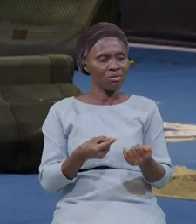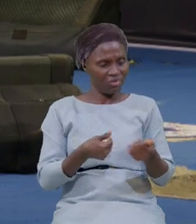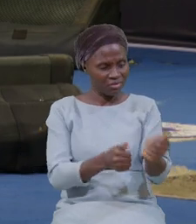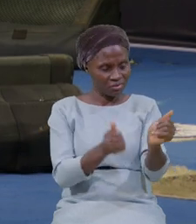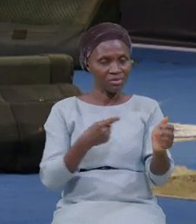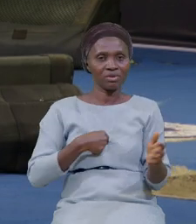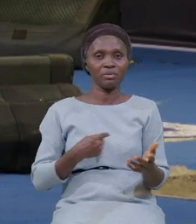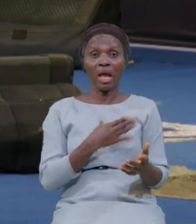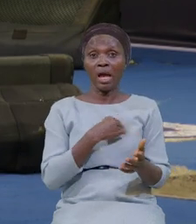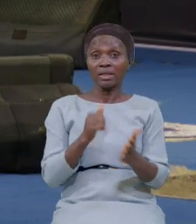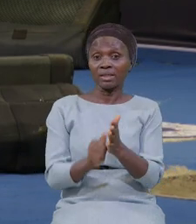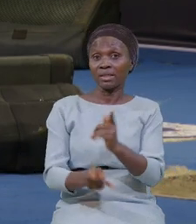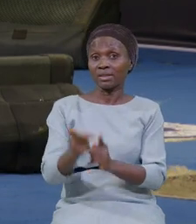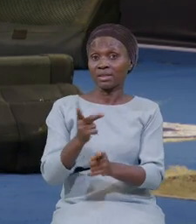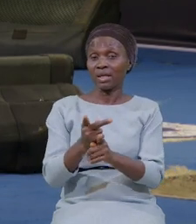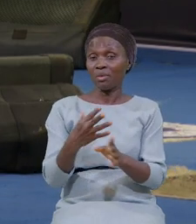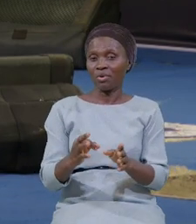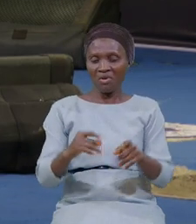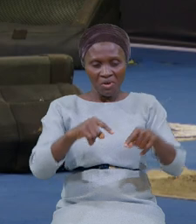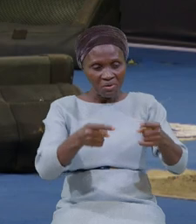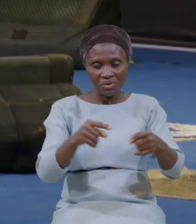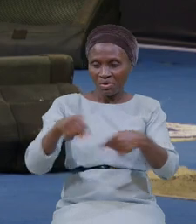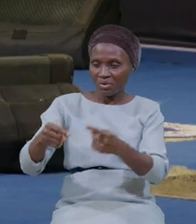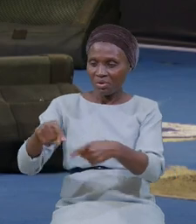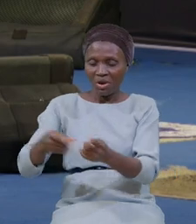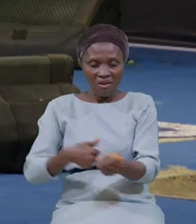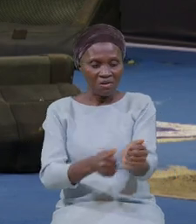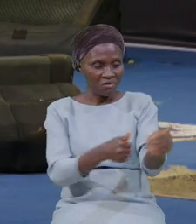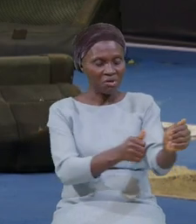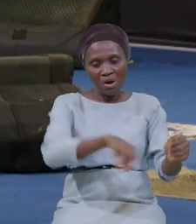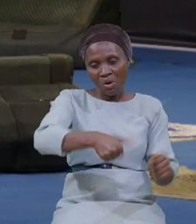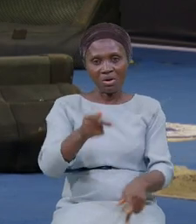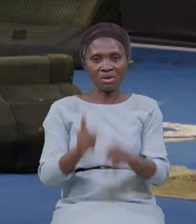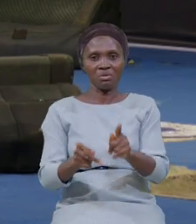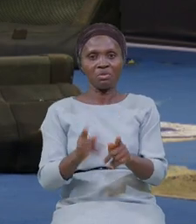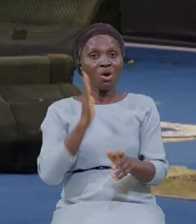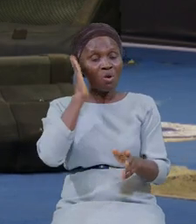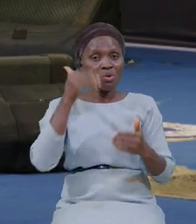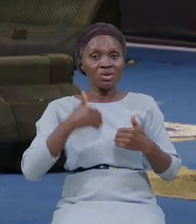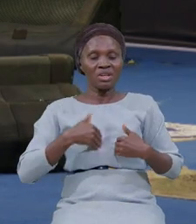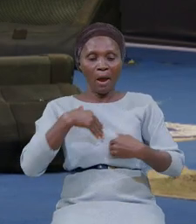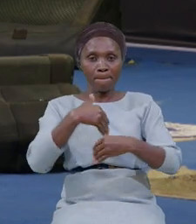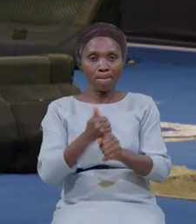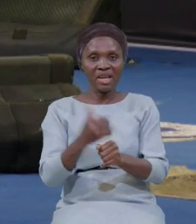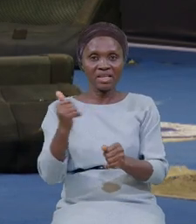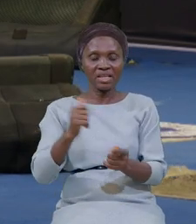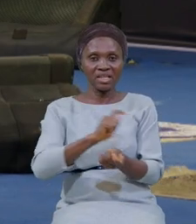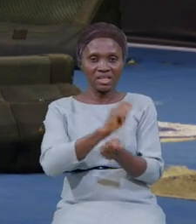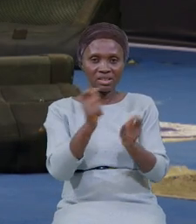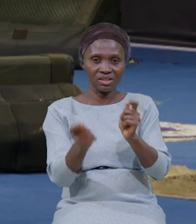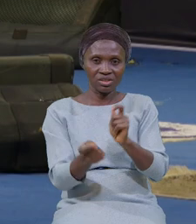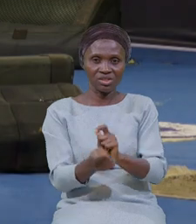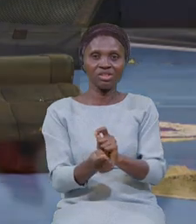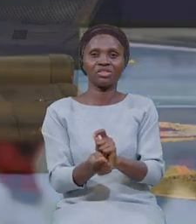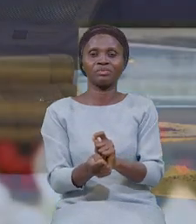kind of going with other people would have made the change flop. There are